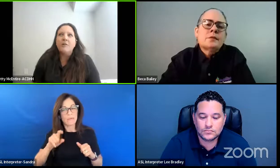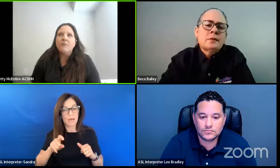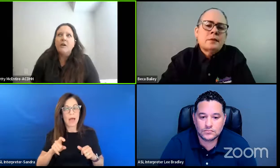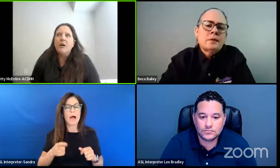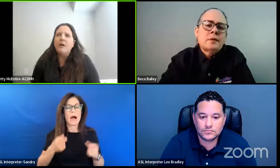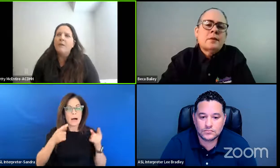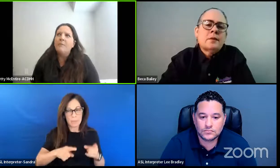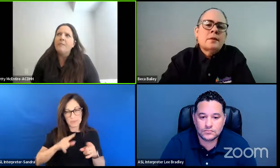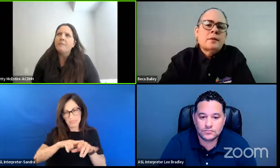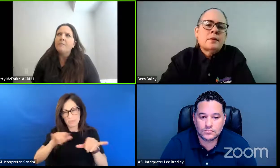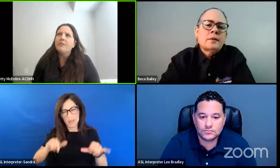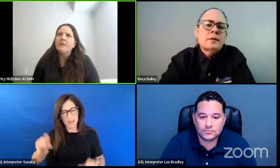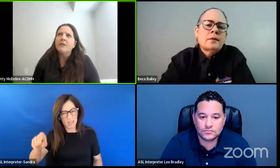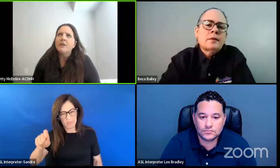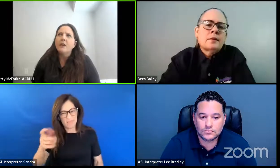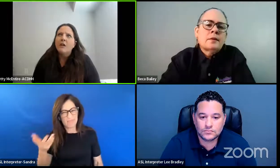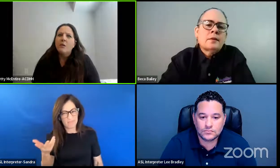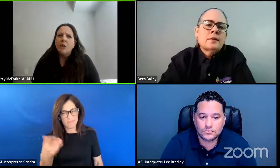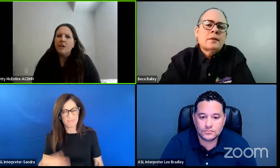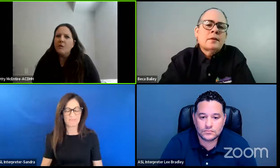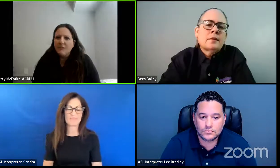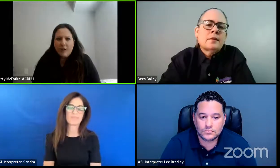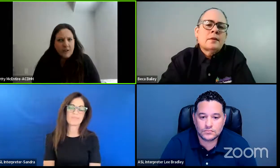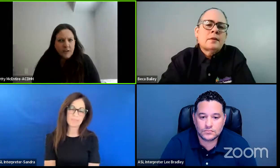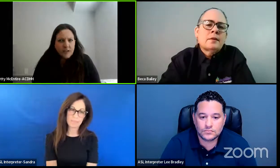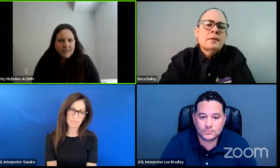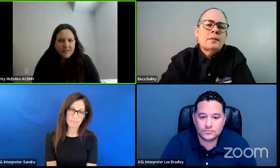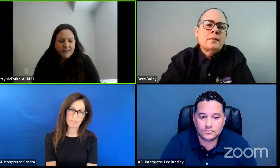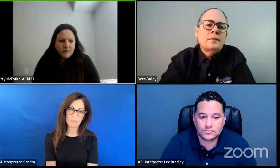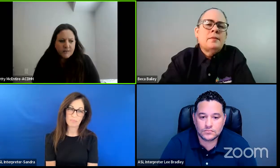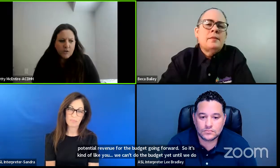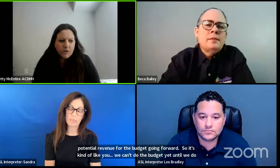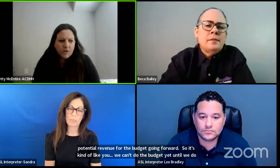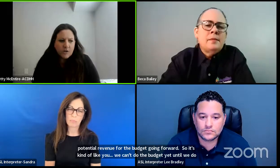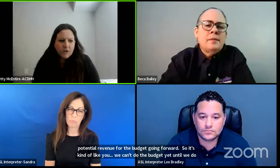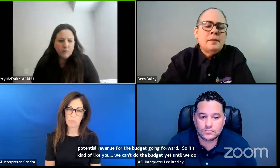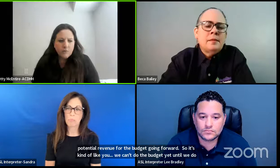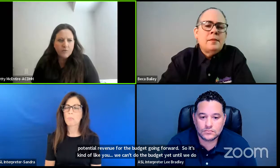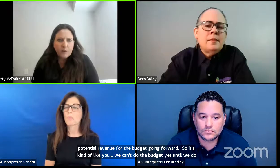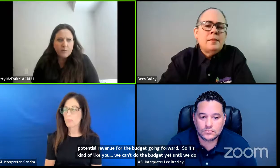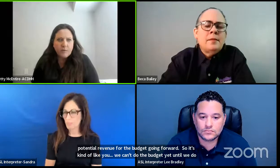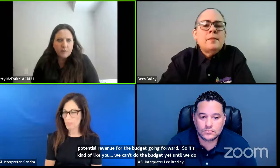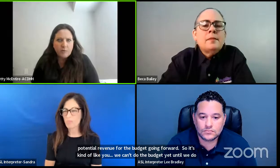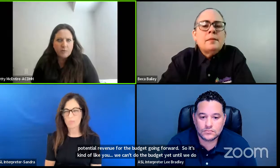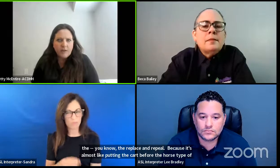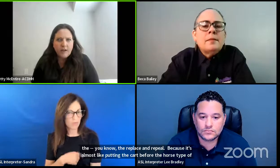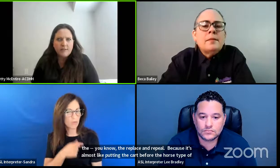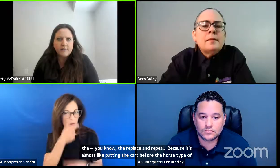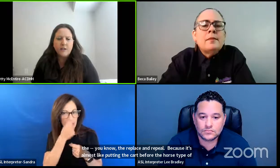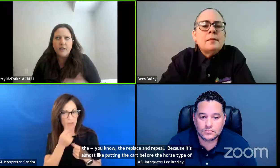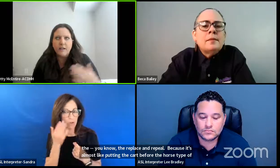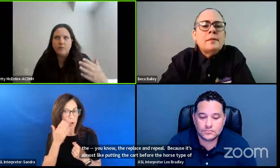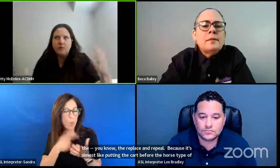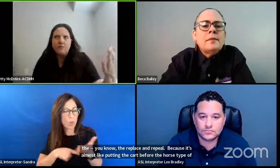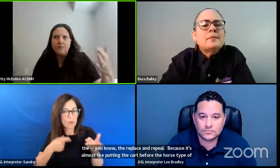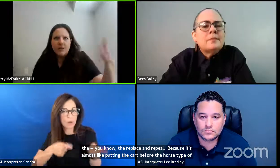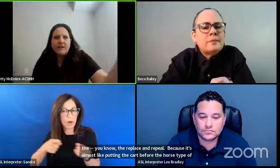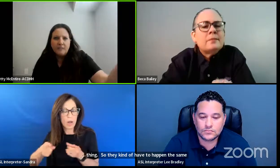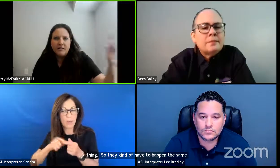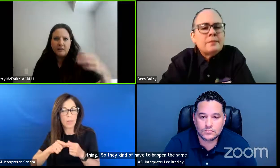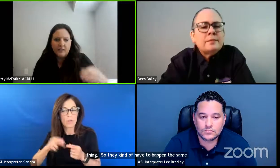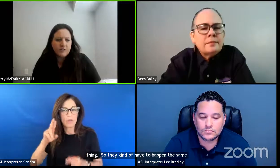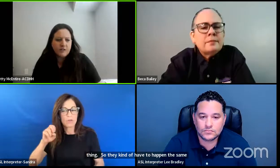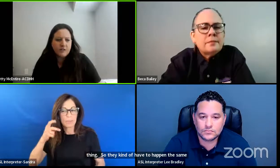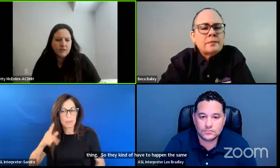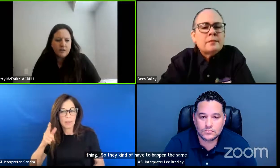same time. And I'll be very curious to see what's going on with that repeal and replace. And the reason why